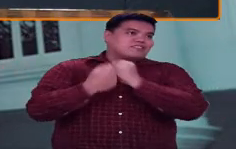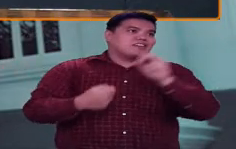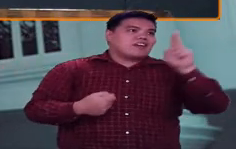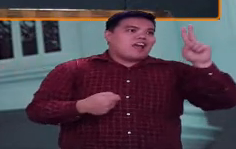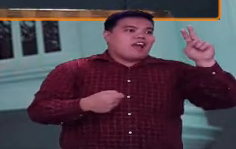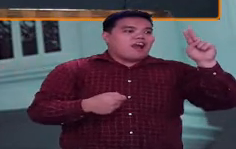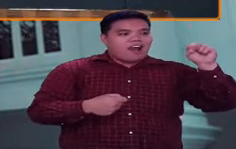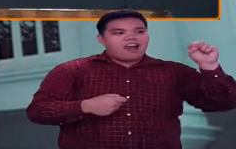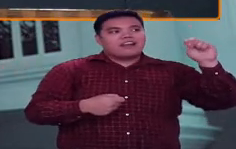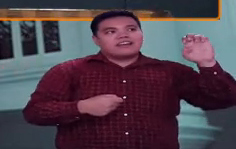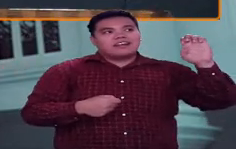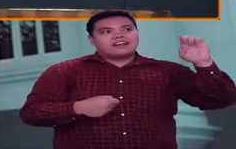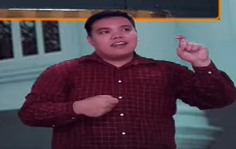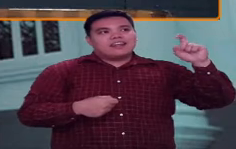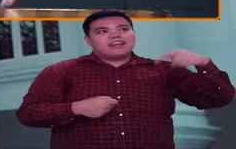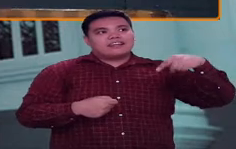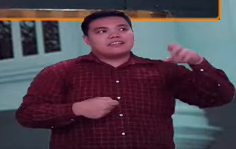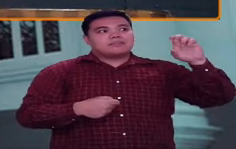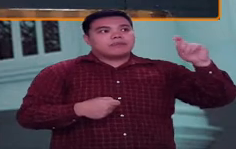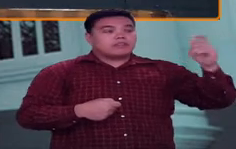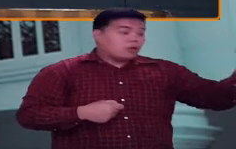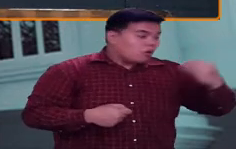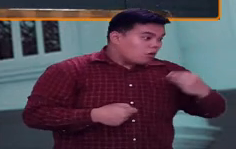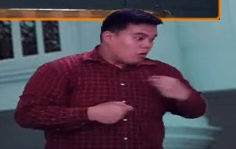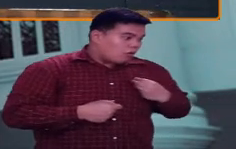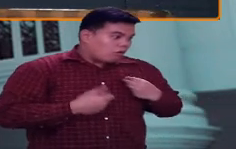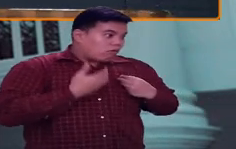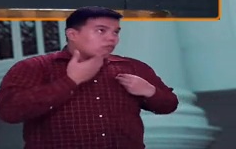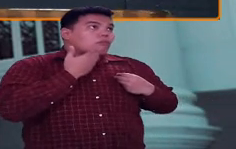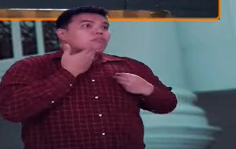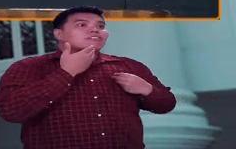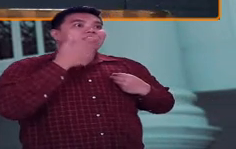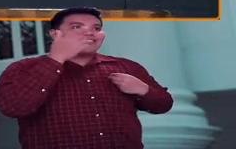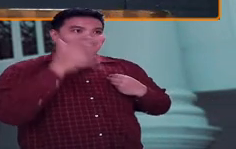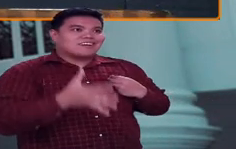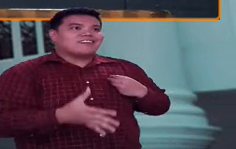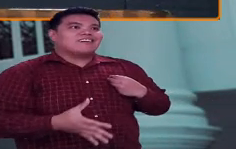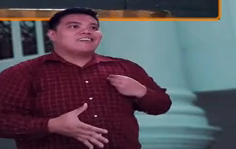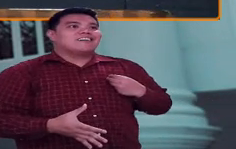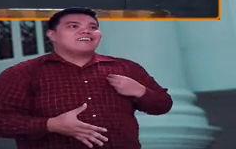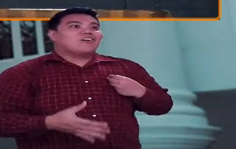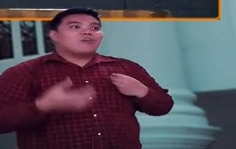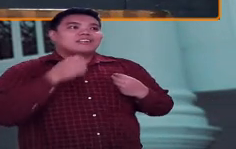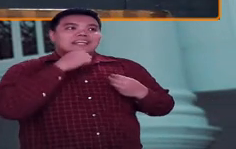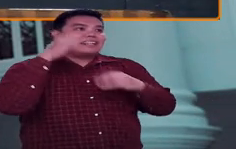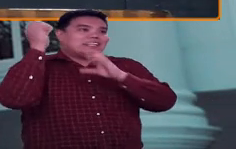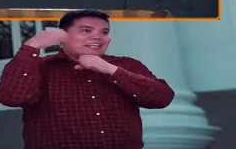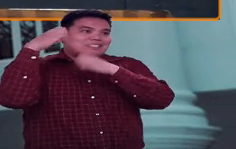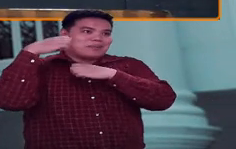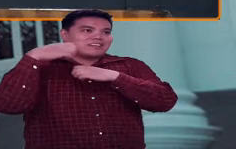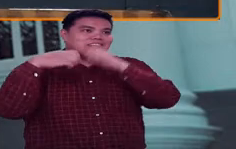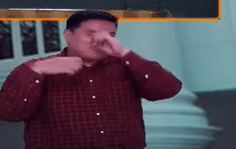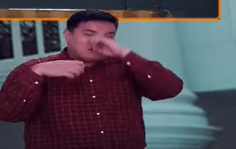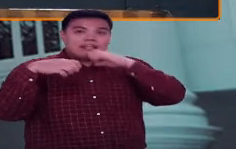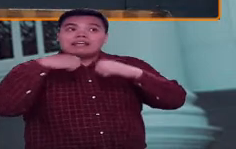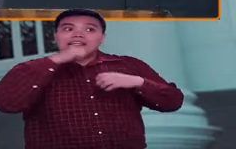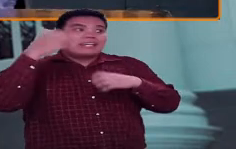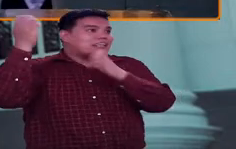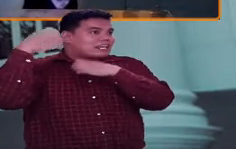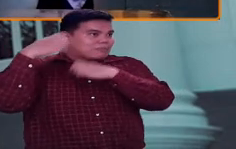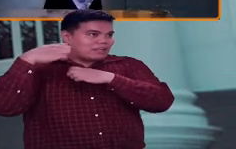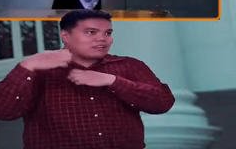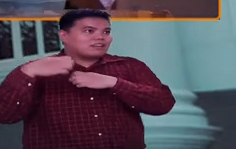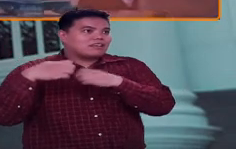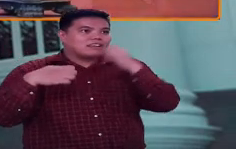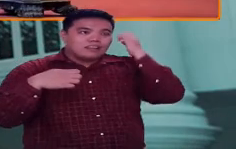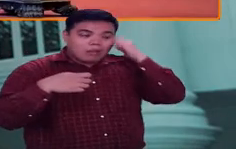Unusual and unexpected provision. There was a Bible college student who was in his church, and they had their missions conference. He was so excited about